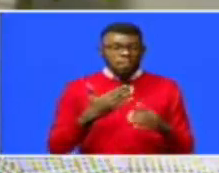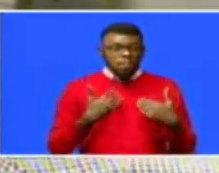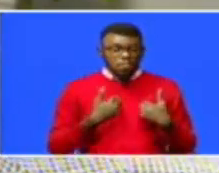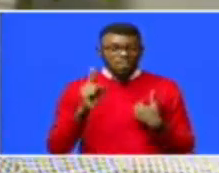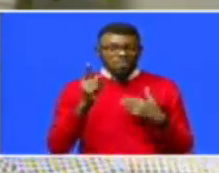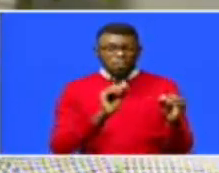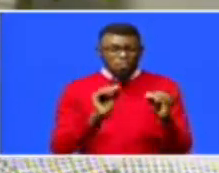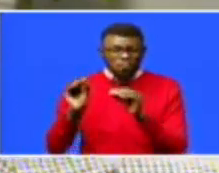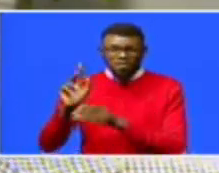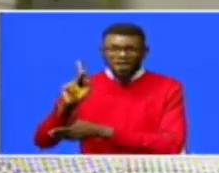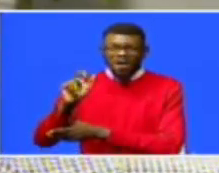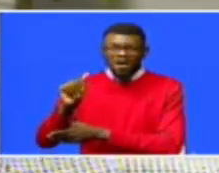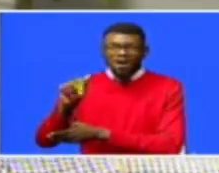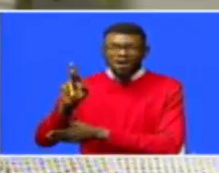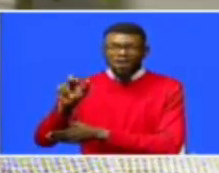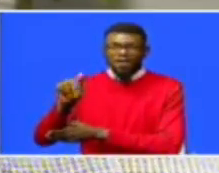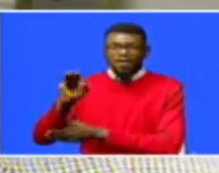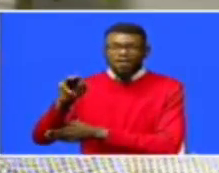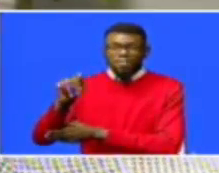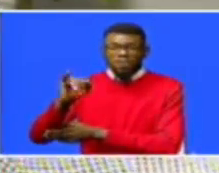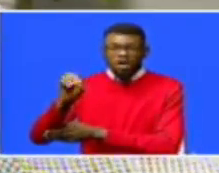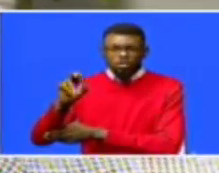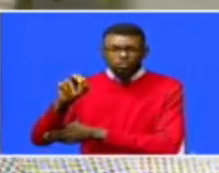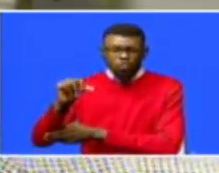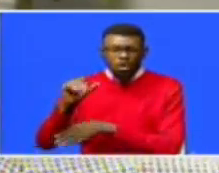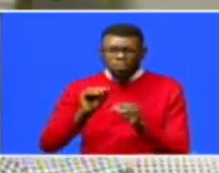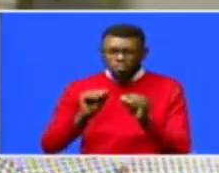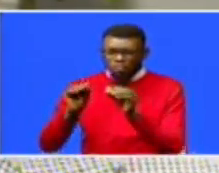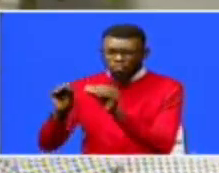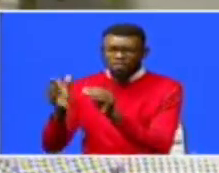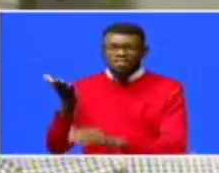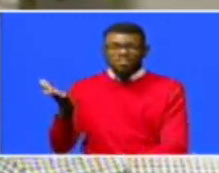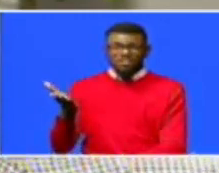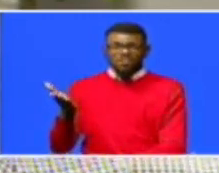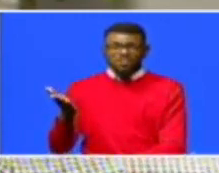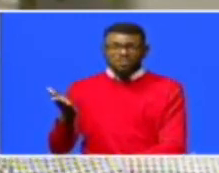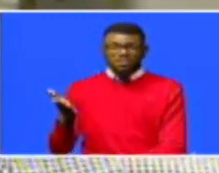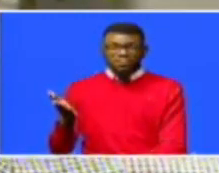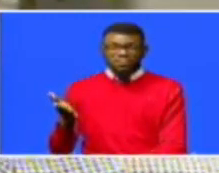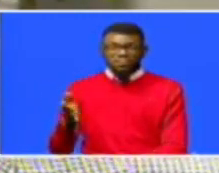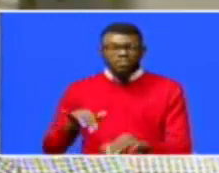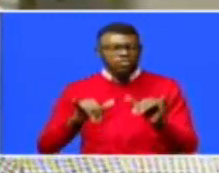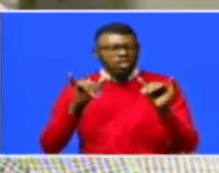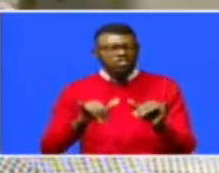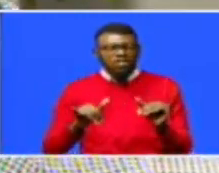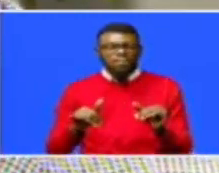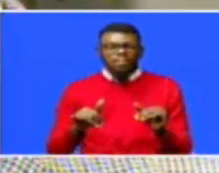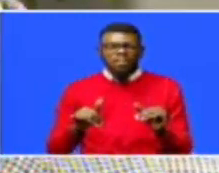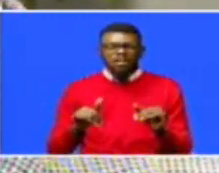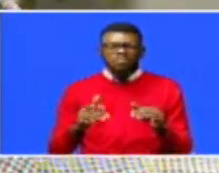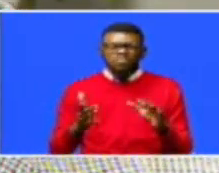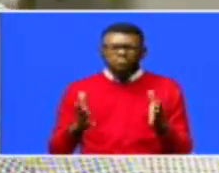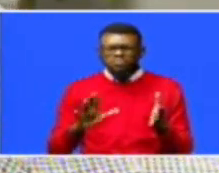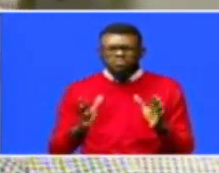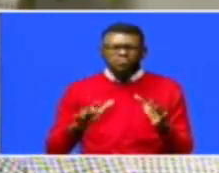from the Karamajong region, that's where they first get delivered to, where they kind of stay for a period of